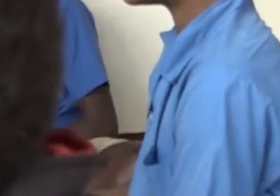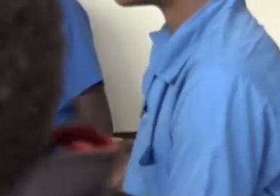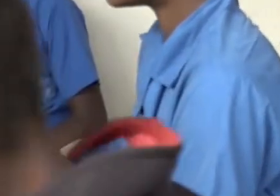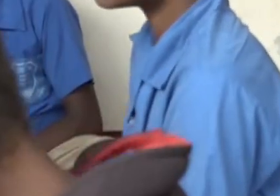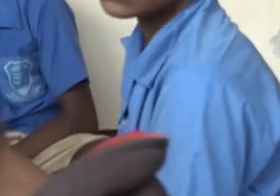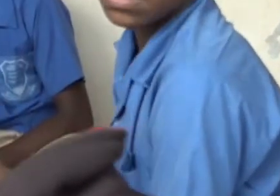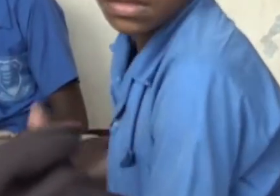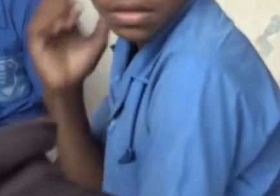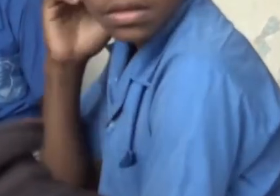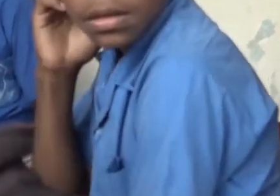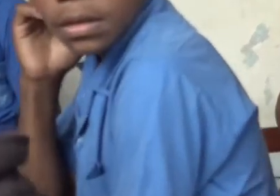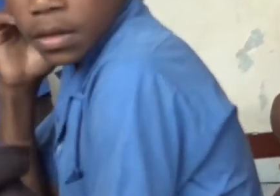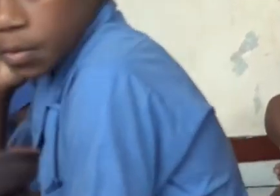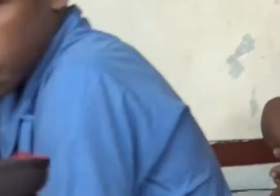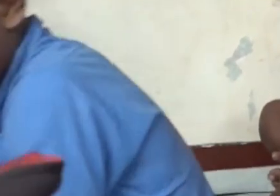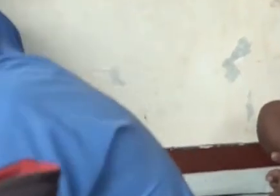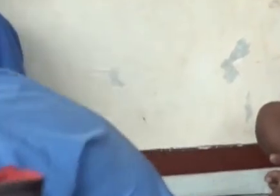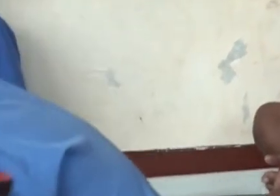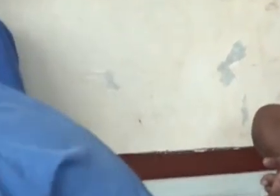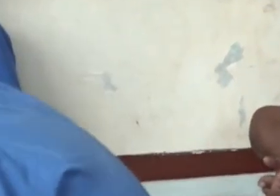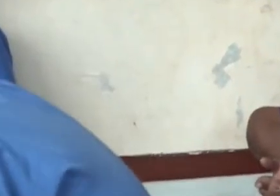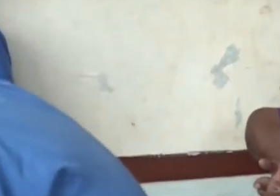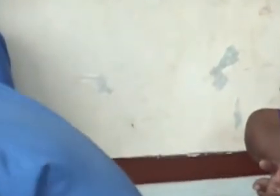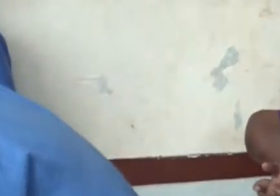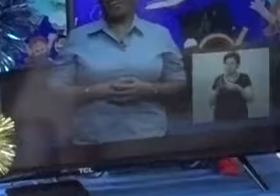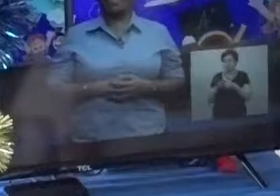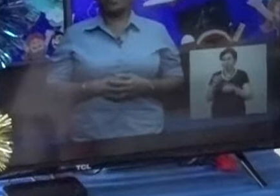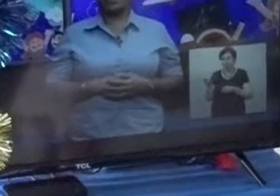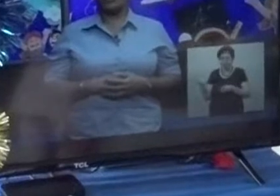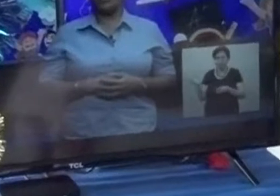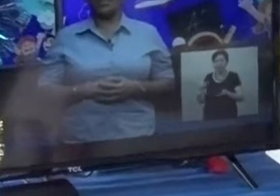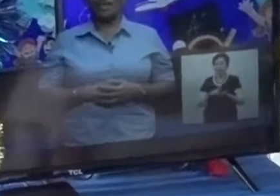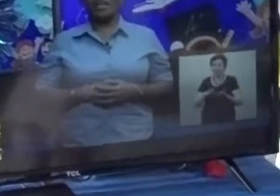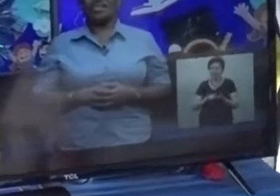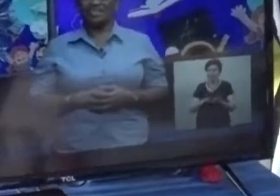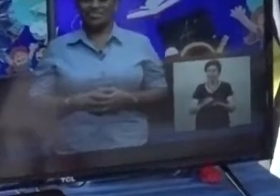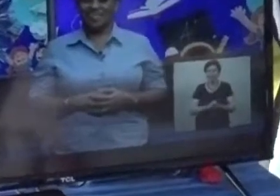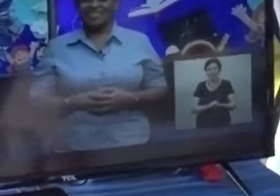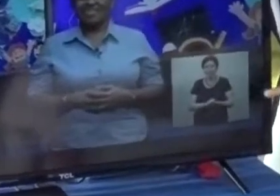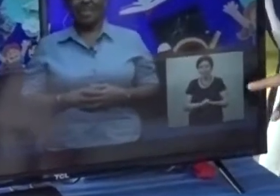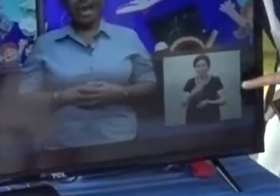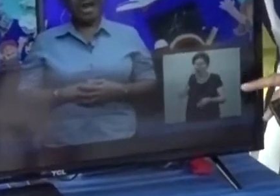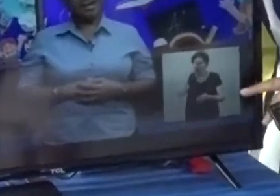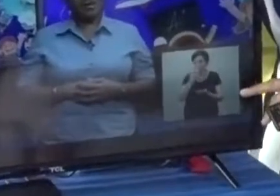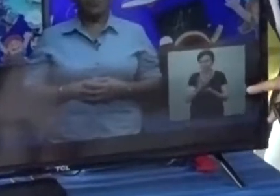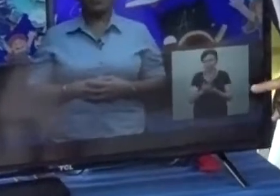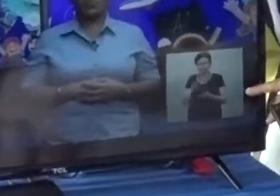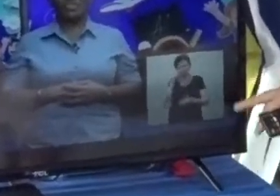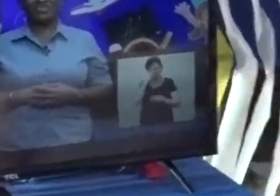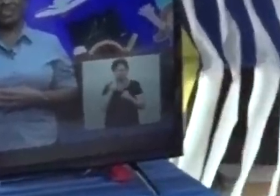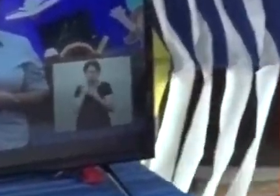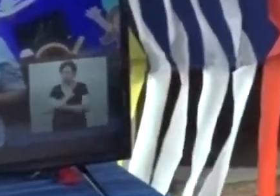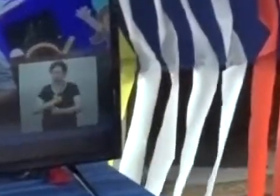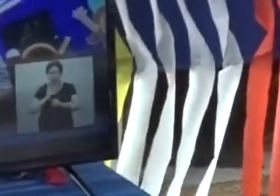as any children in any school in Fiji. And for us, that is critically important to ensure that there's equality in the delivery of